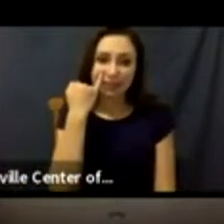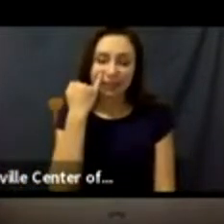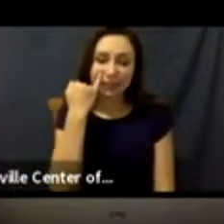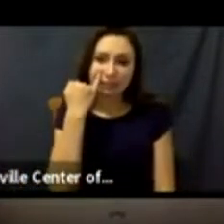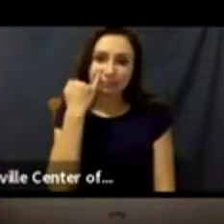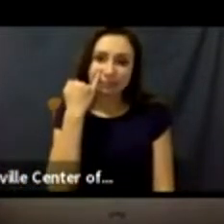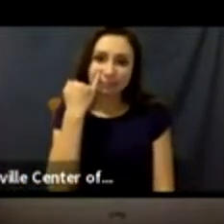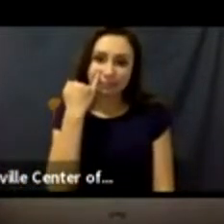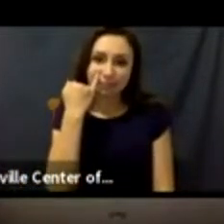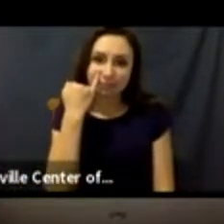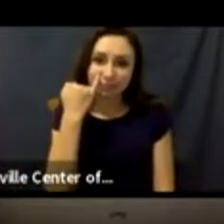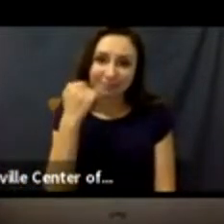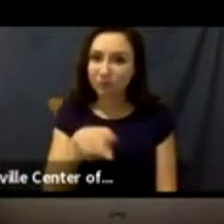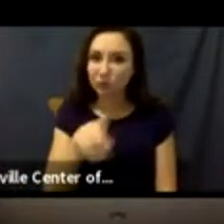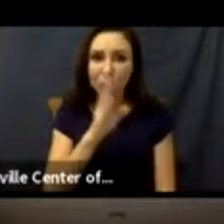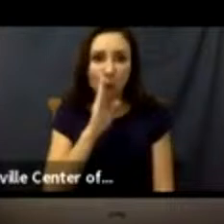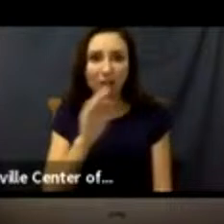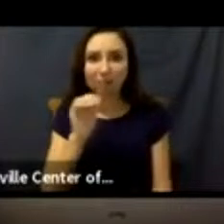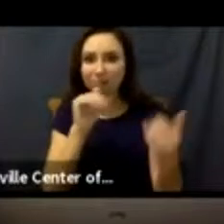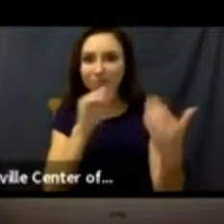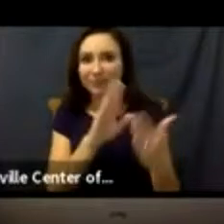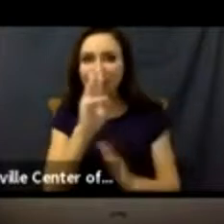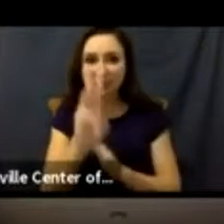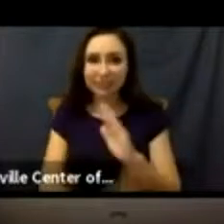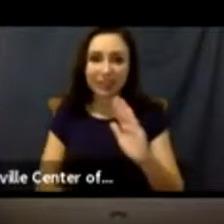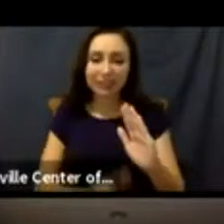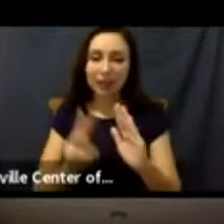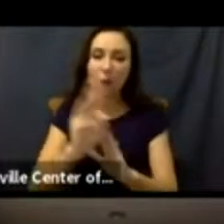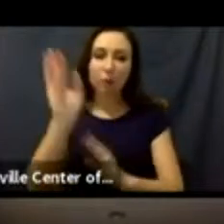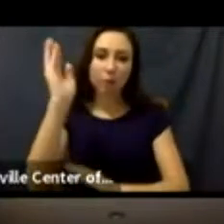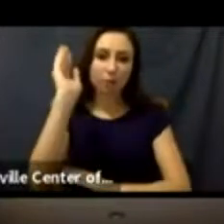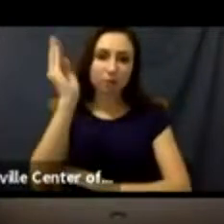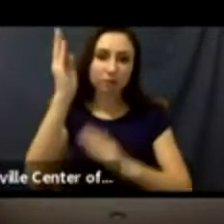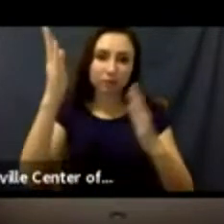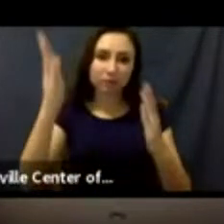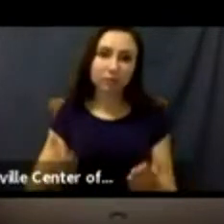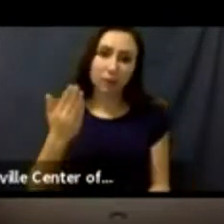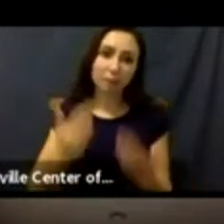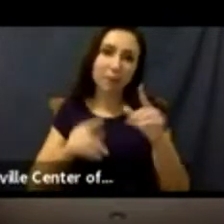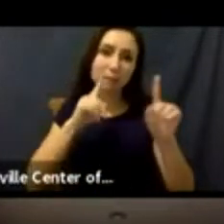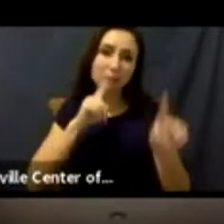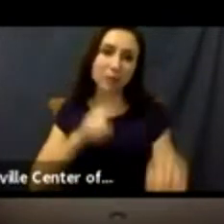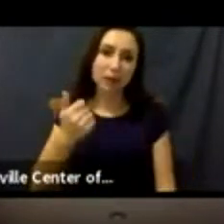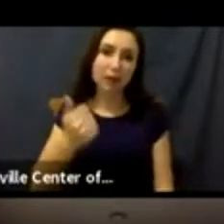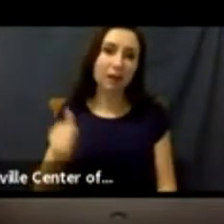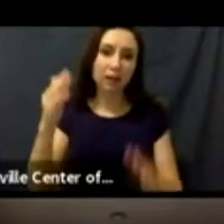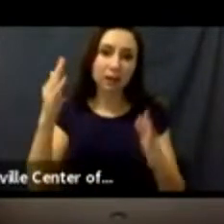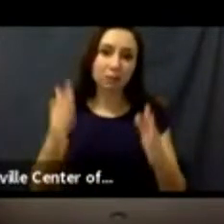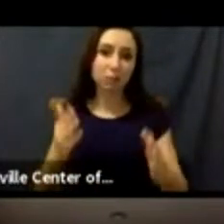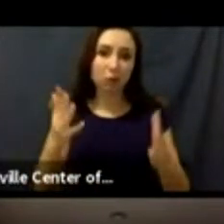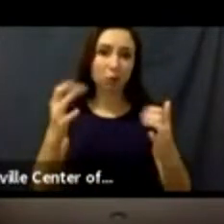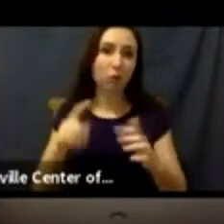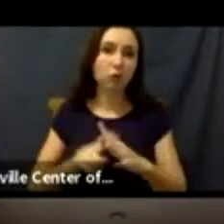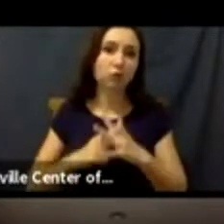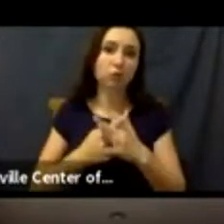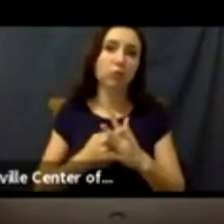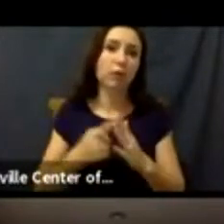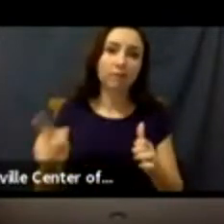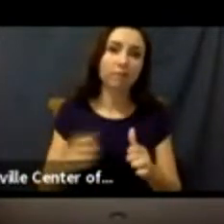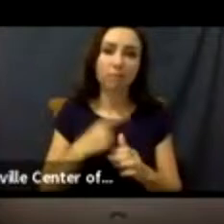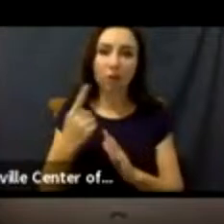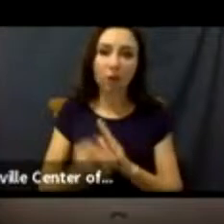you're going to be facing 6 hours of speakers, then maybe the answer is anybody who wants to go in the first hour and speak for